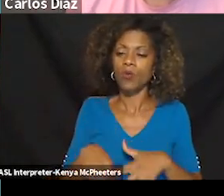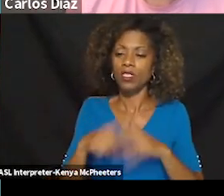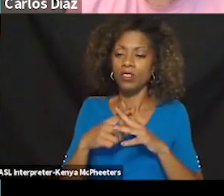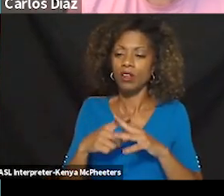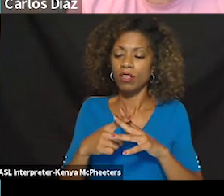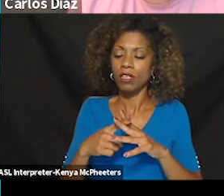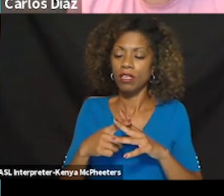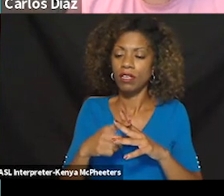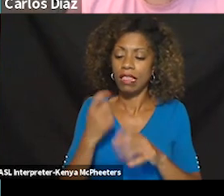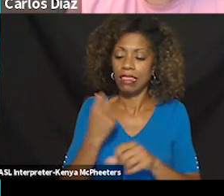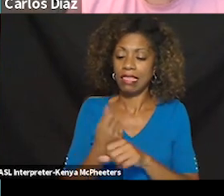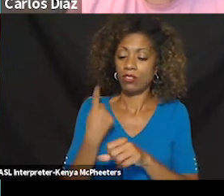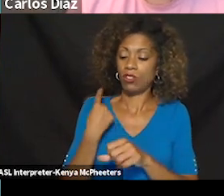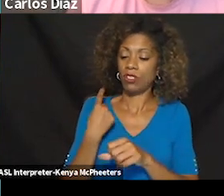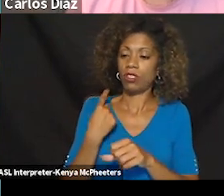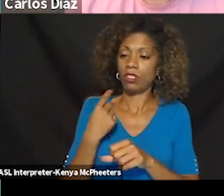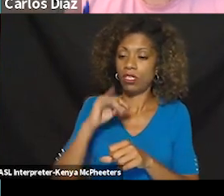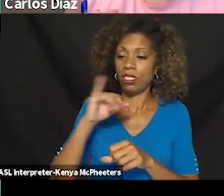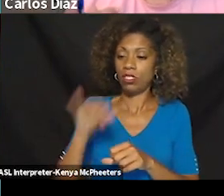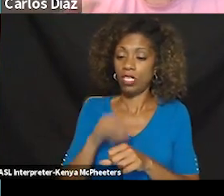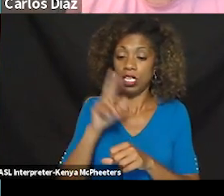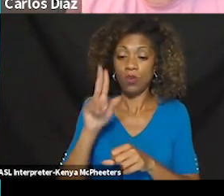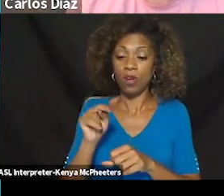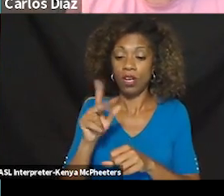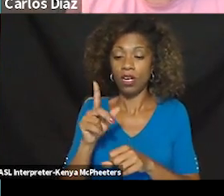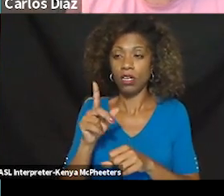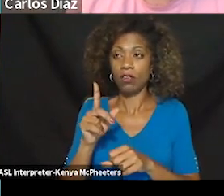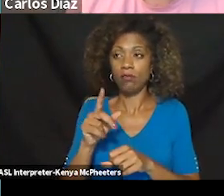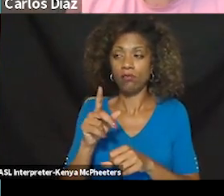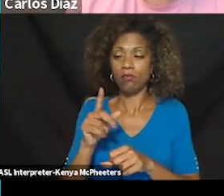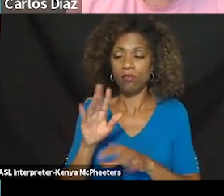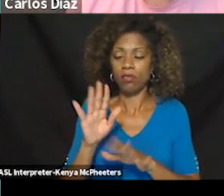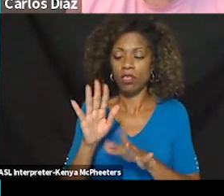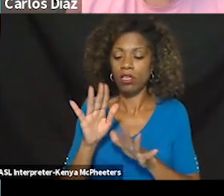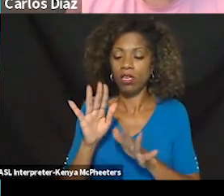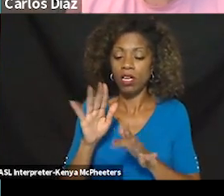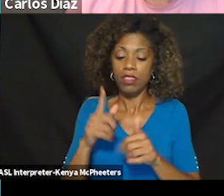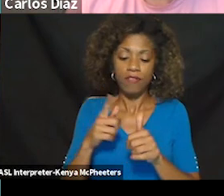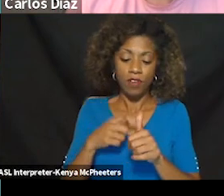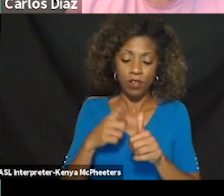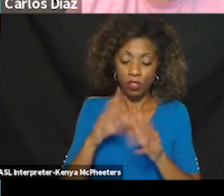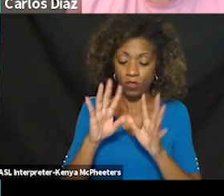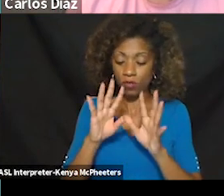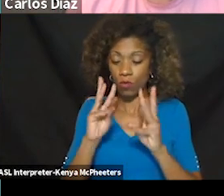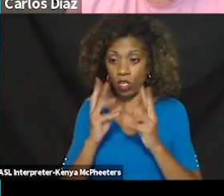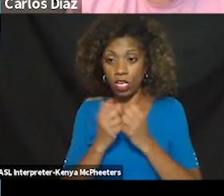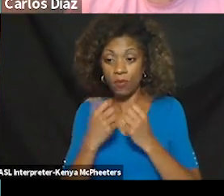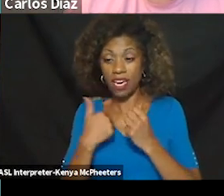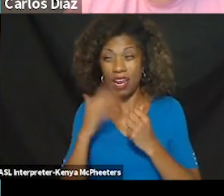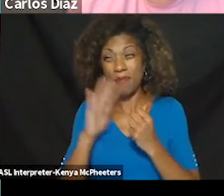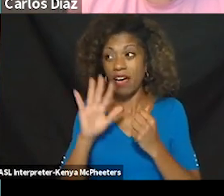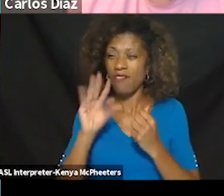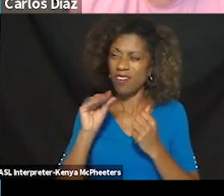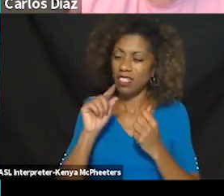We had over a dozen, and we grew. In the first webinar, we had around 50, 60 signups. We now have had